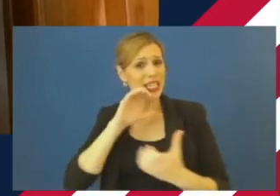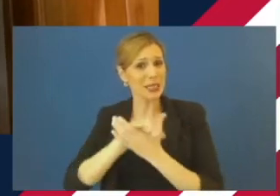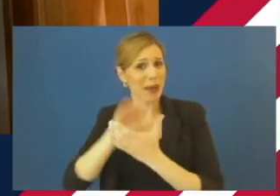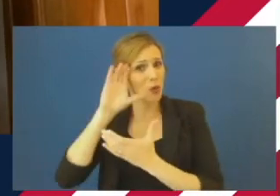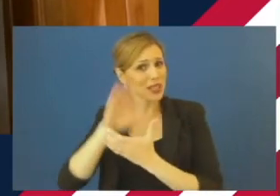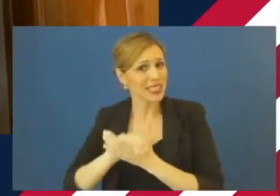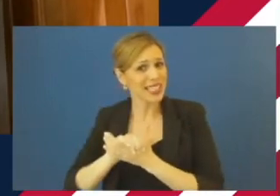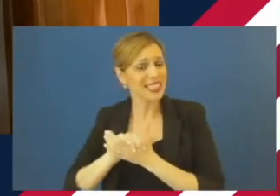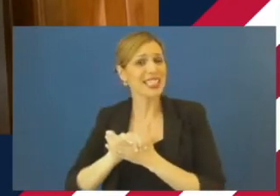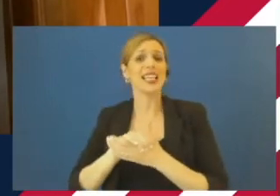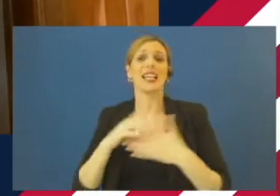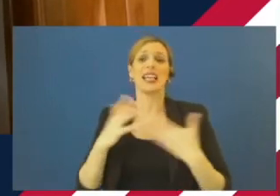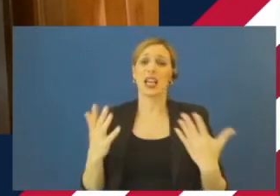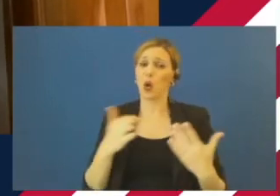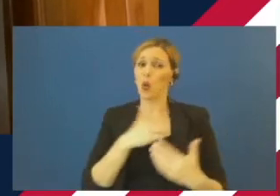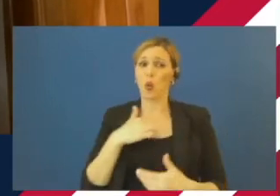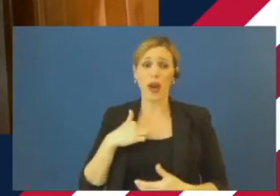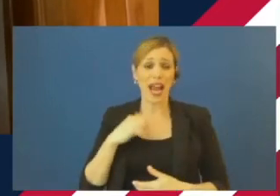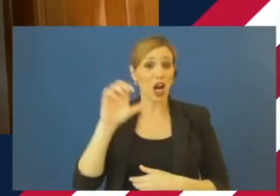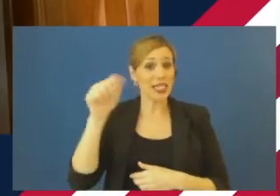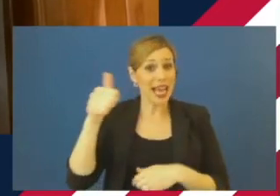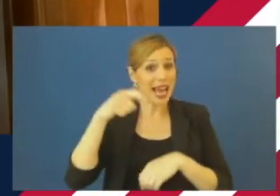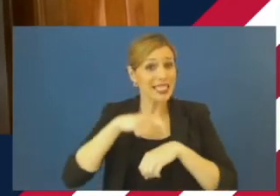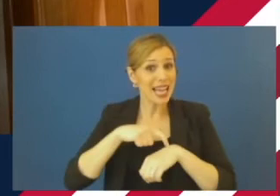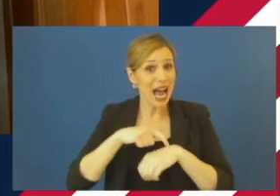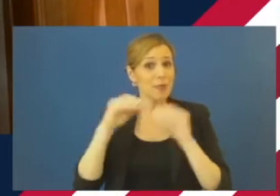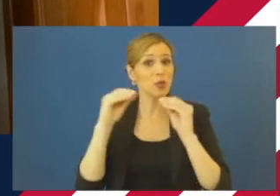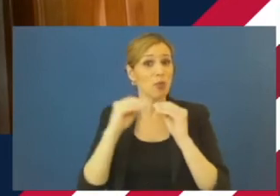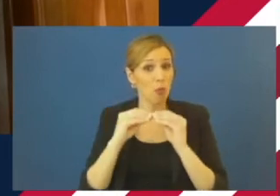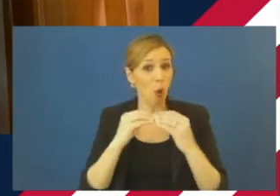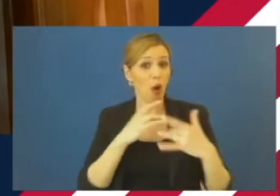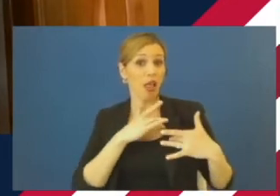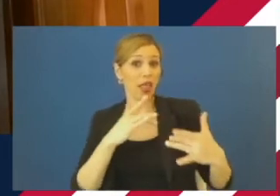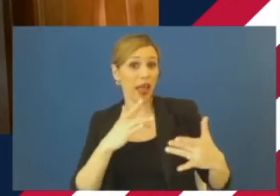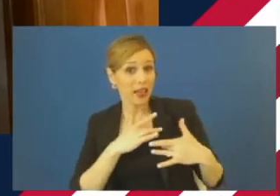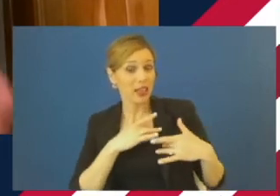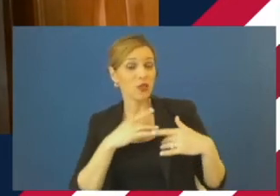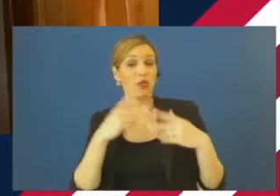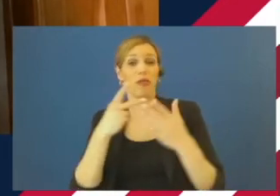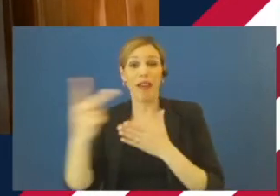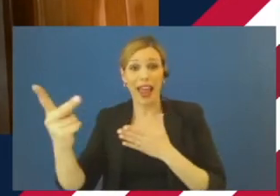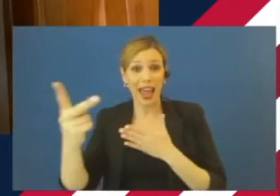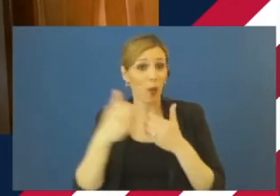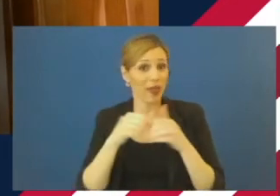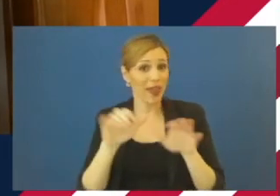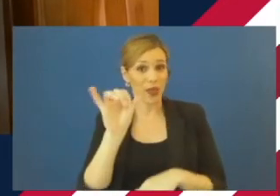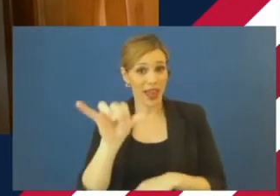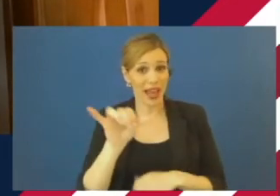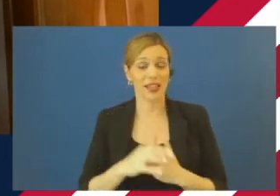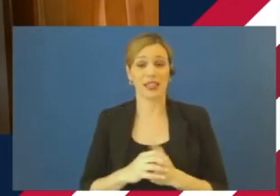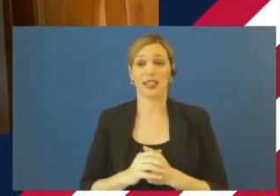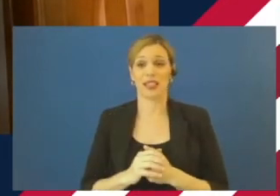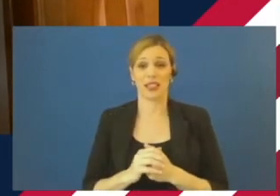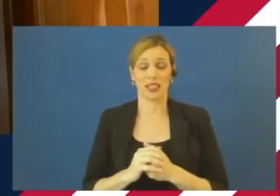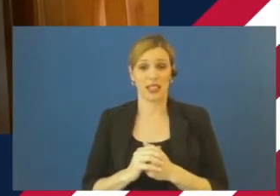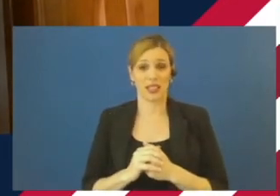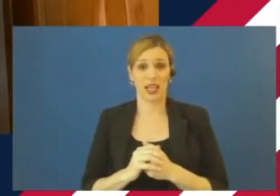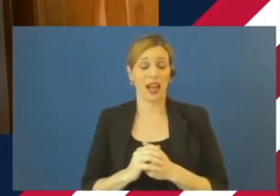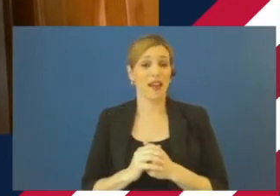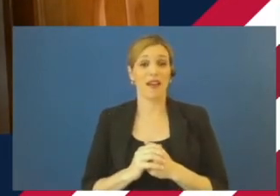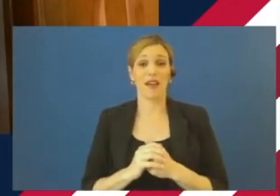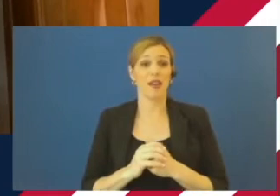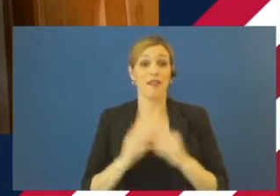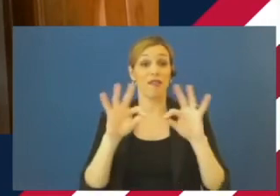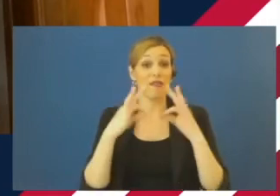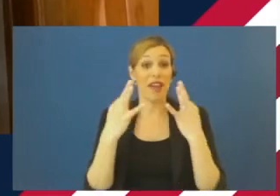as we are 10 times more likely to move across state lines. Families leave the workforce every day because they don't have